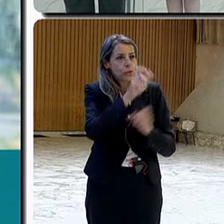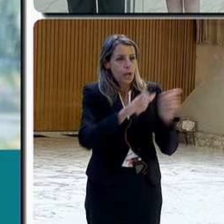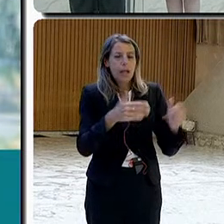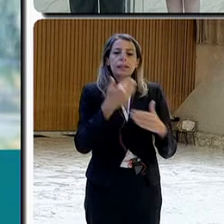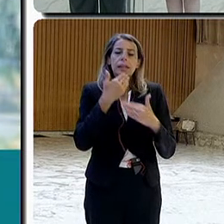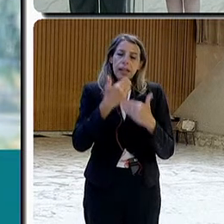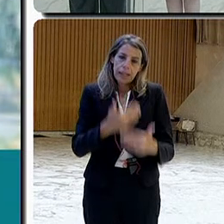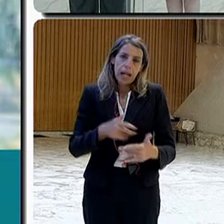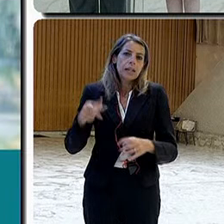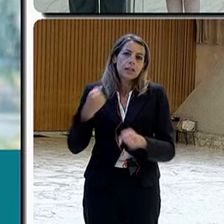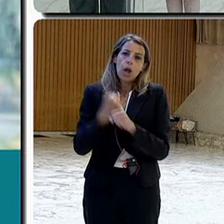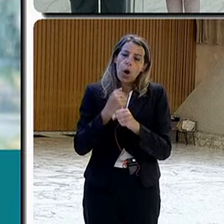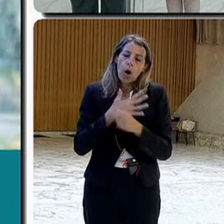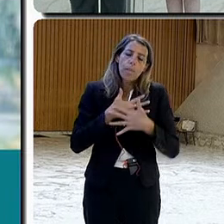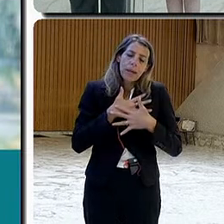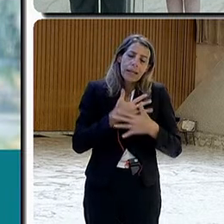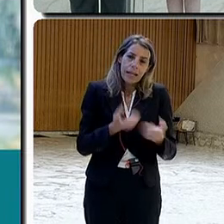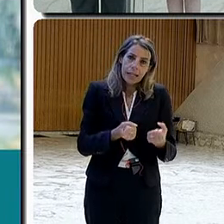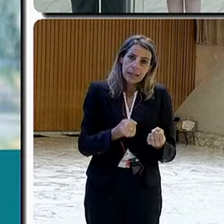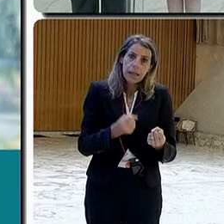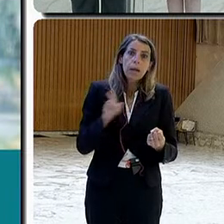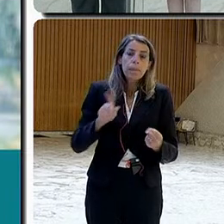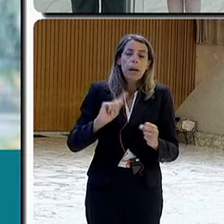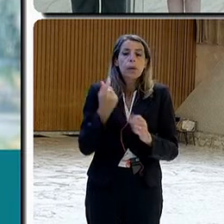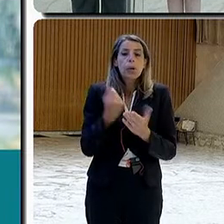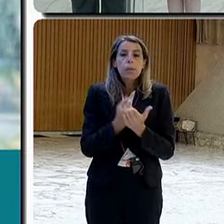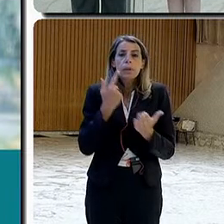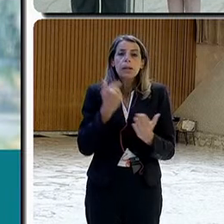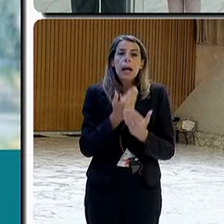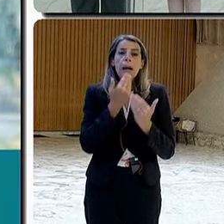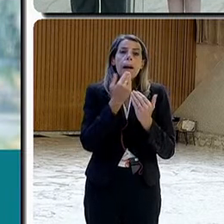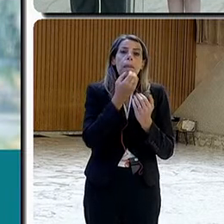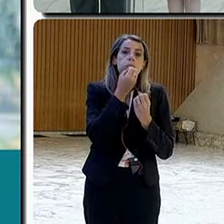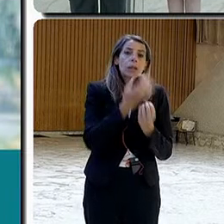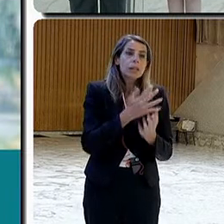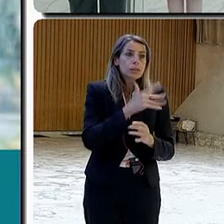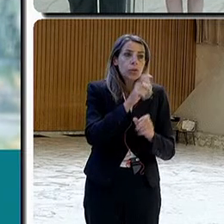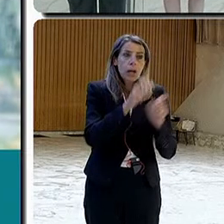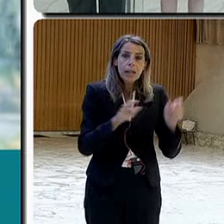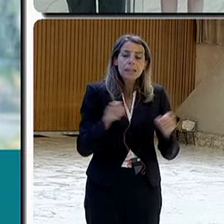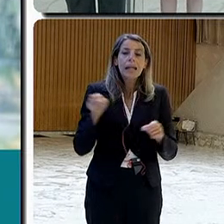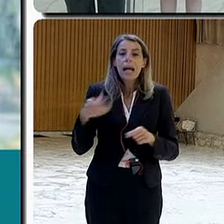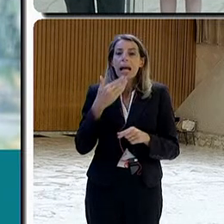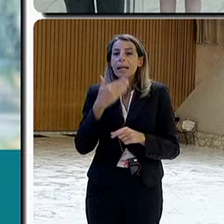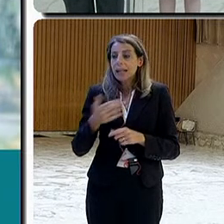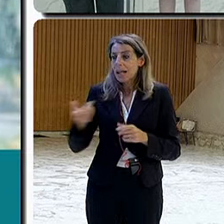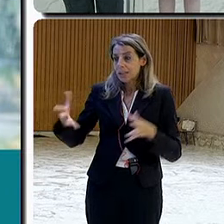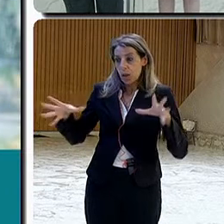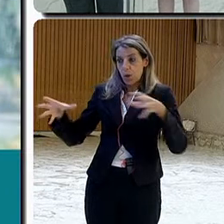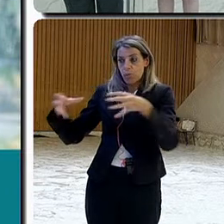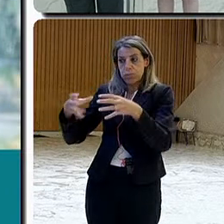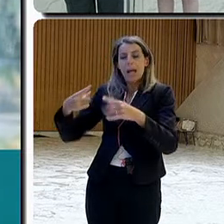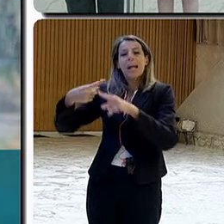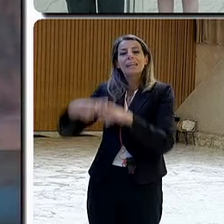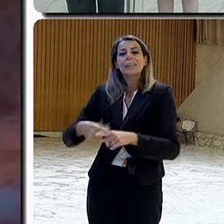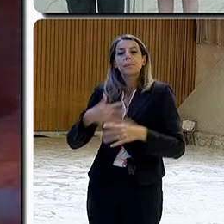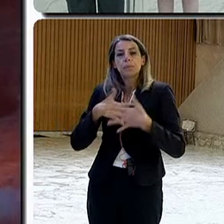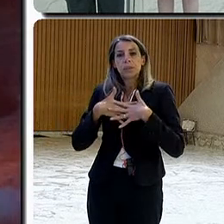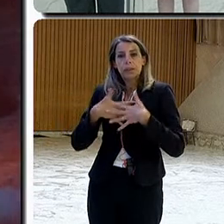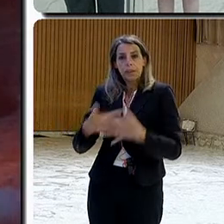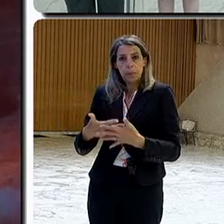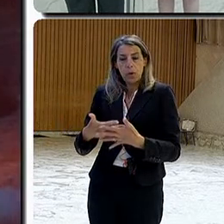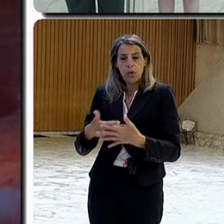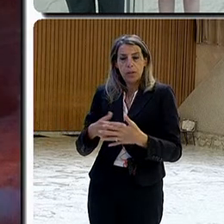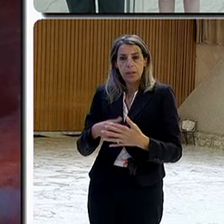works, but even more importantly, they bless others through their shared witness of love. The relationship between the three rites